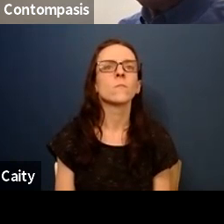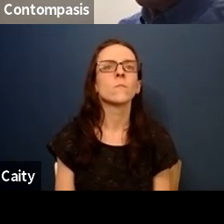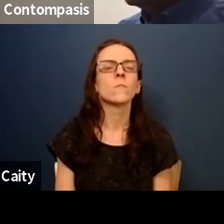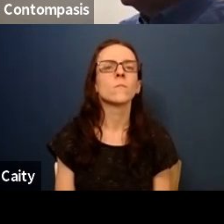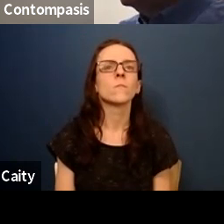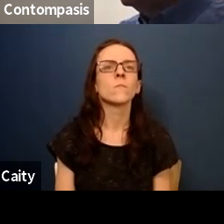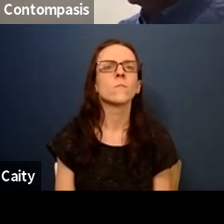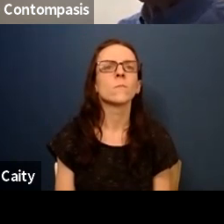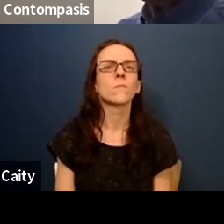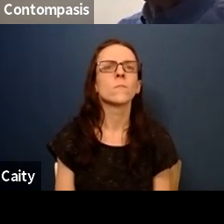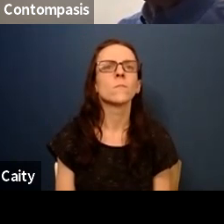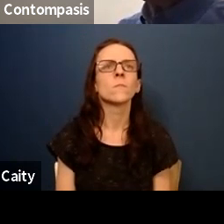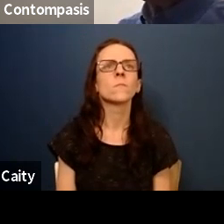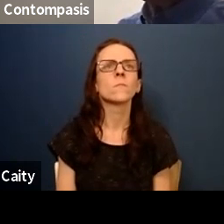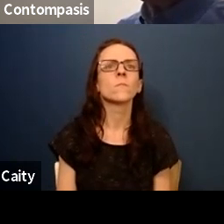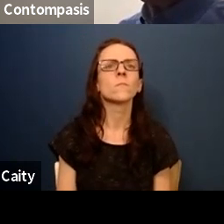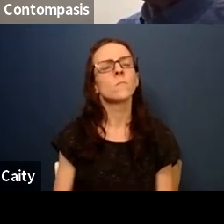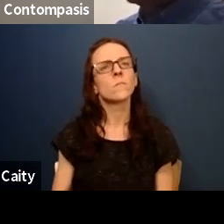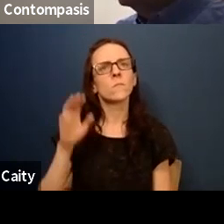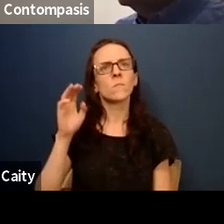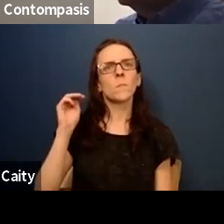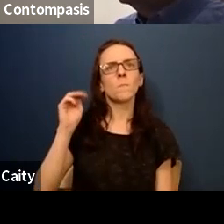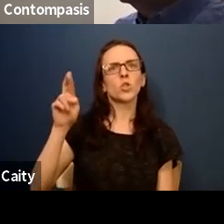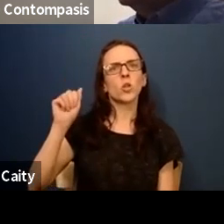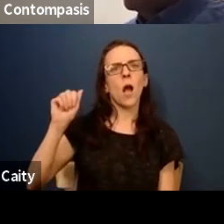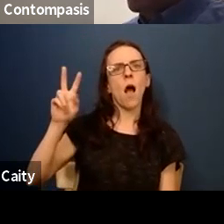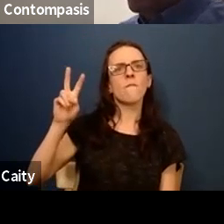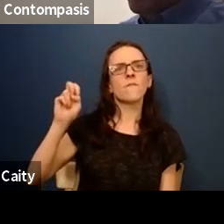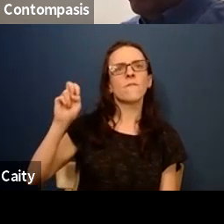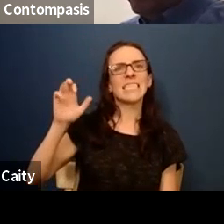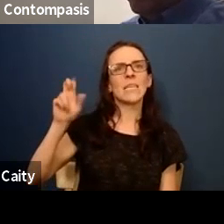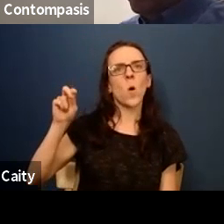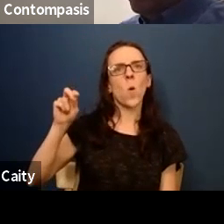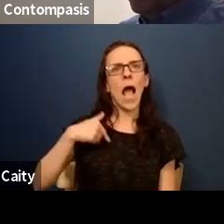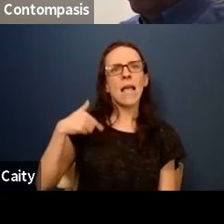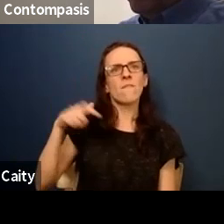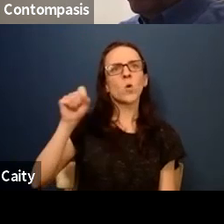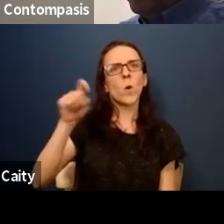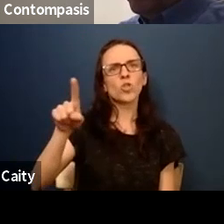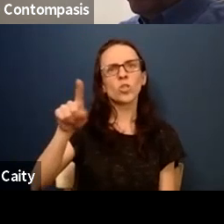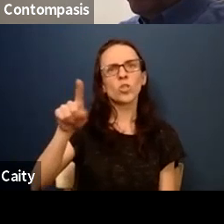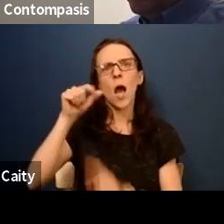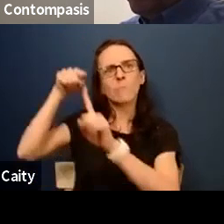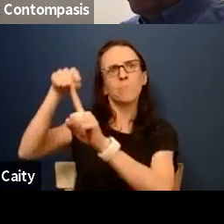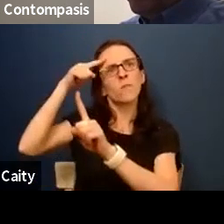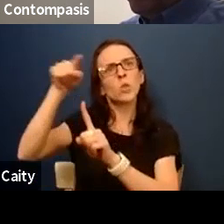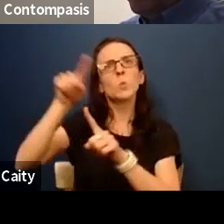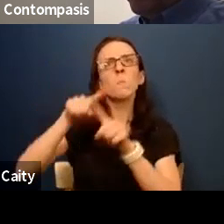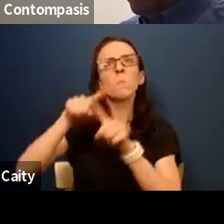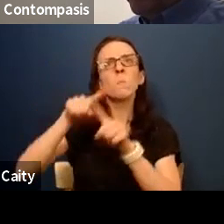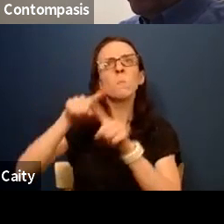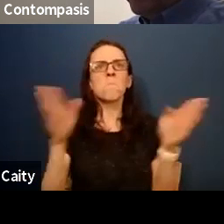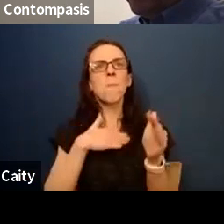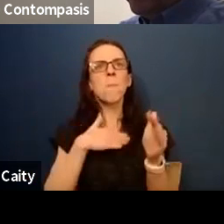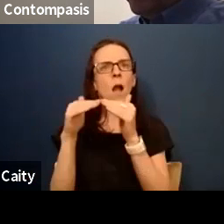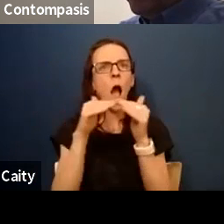Ms. Sullivan, actually, I have a question. Okay. Not for you, but for my esteemed colleagues. I